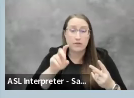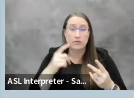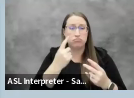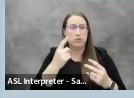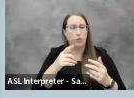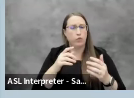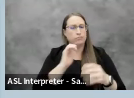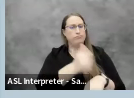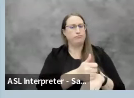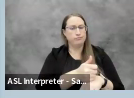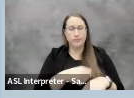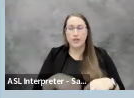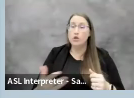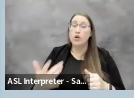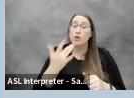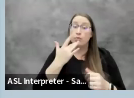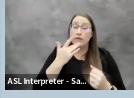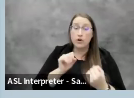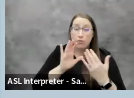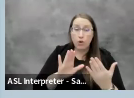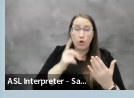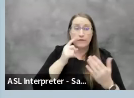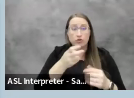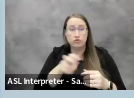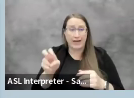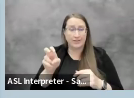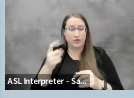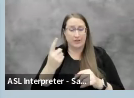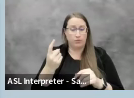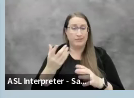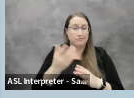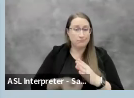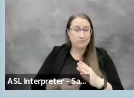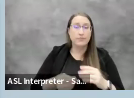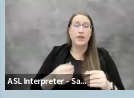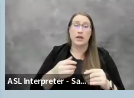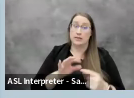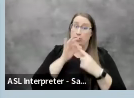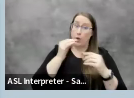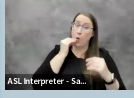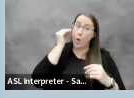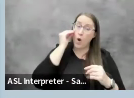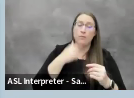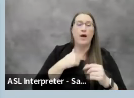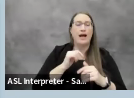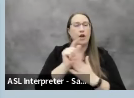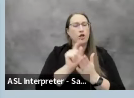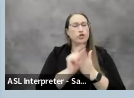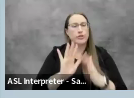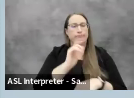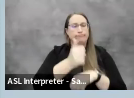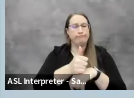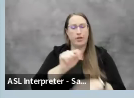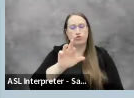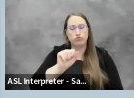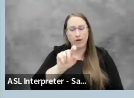preferred mechanism for transferring assets upon death, especially homes, is to have an attorney create a trust and put your home into the